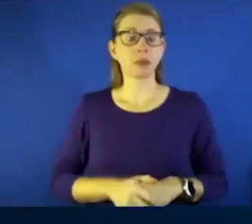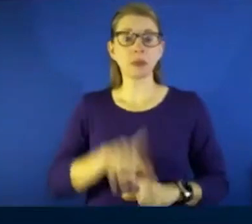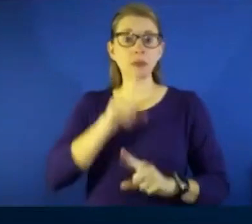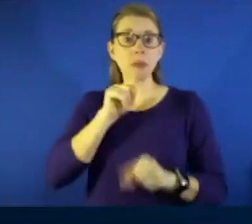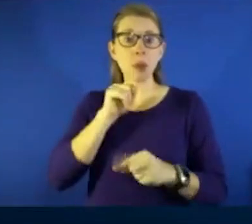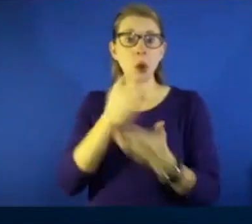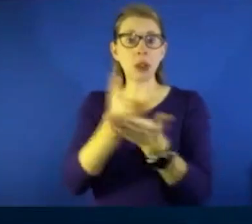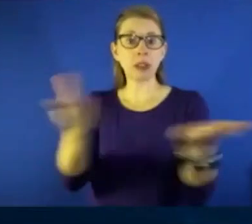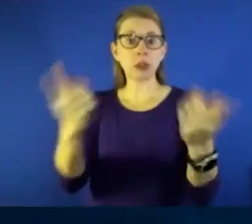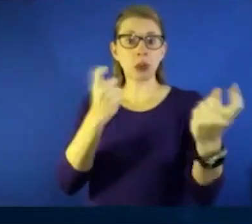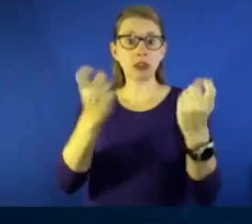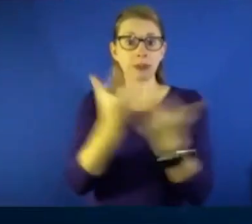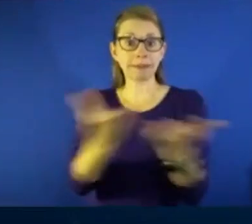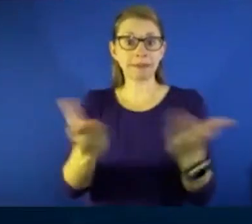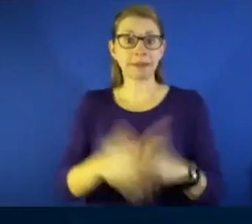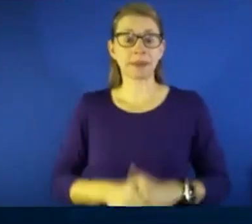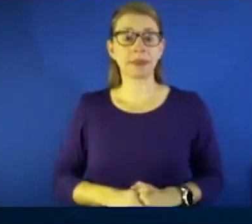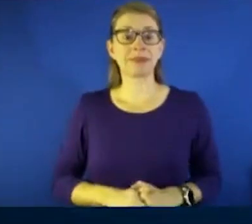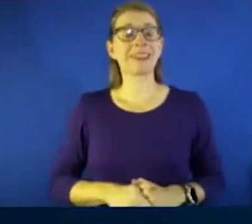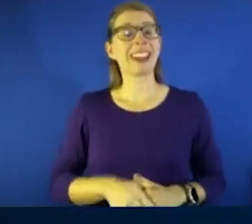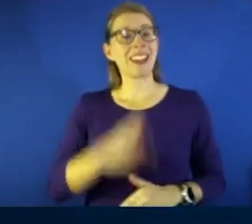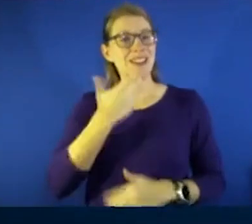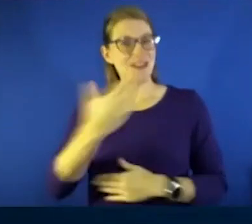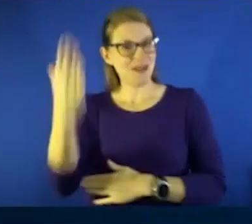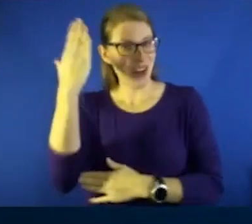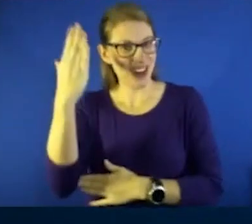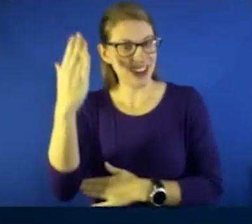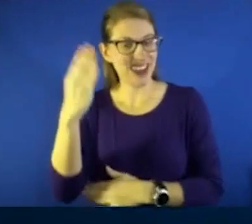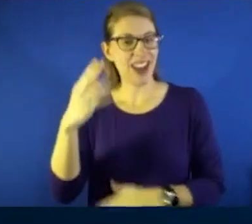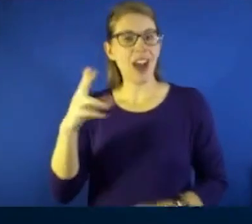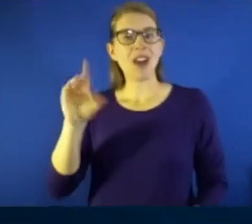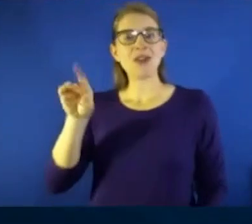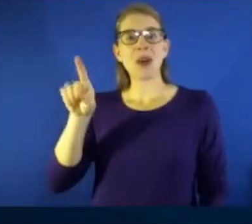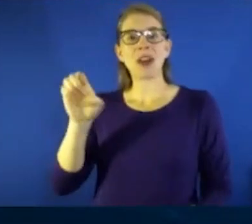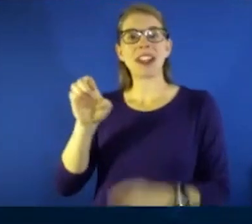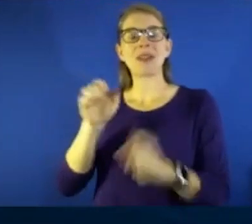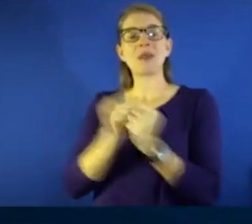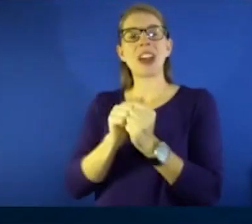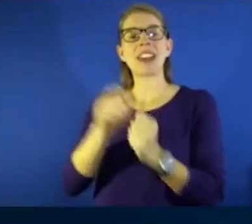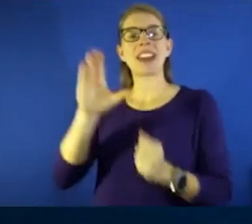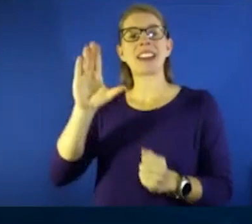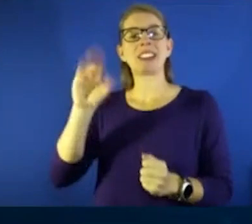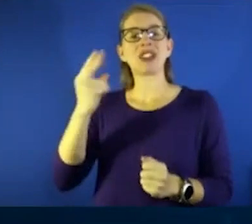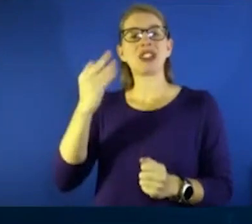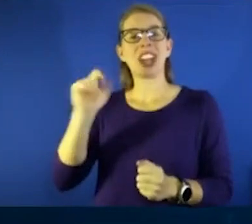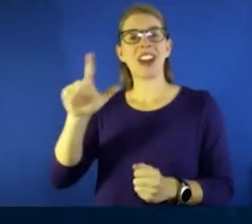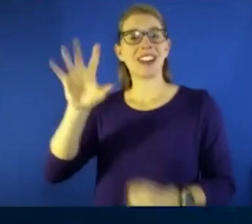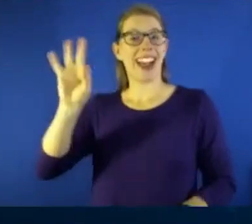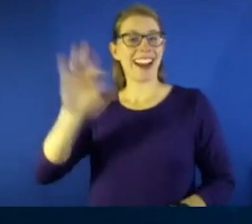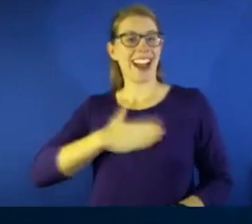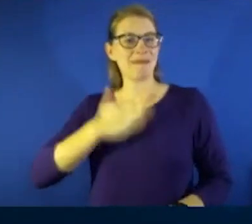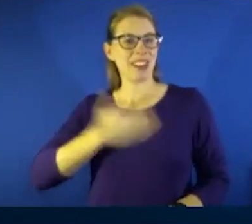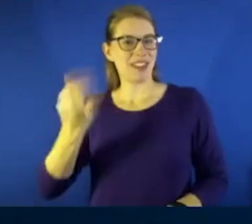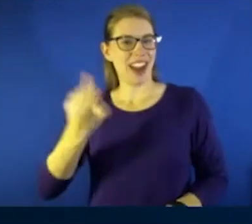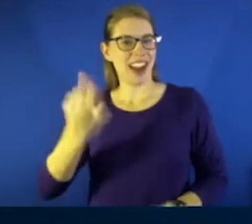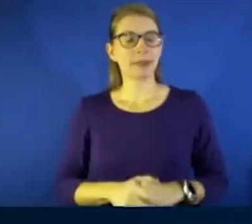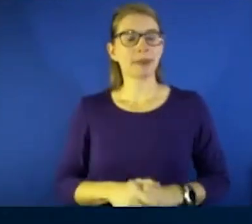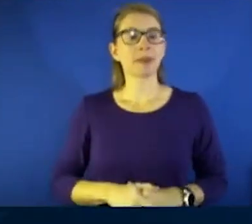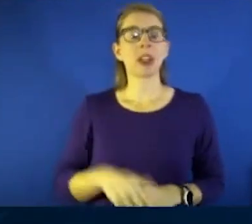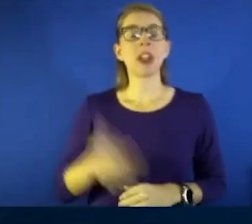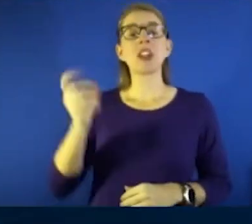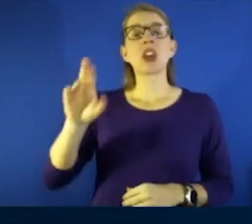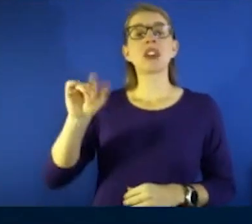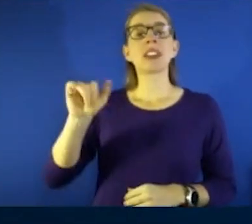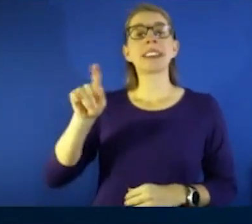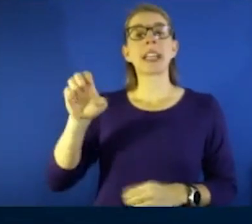with your question. We do. Good morning. Cody Holyoke with Channel 9. Hey, Cody. Happy Friday. As Dr. Stites was mentioning, Kansas